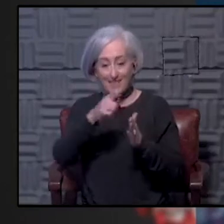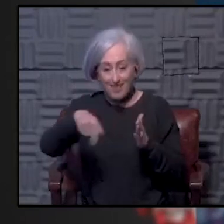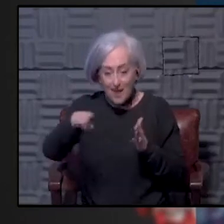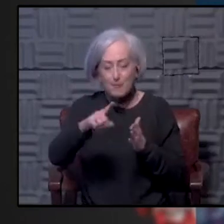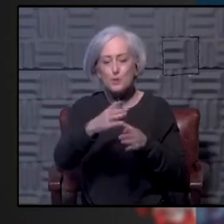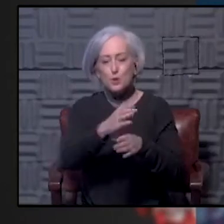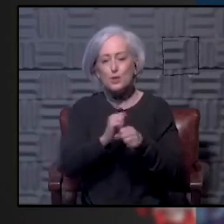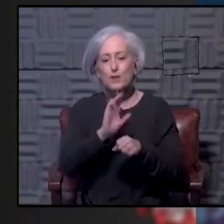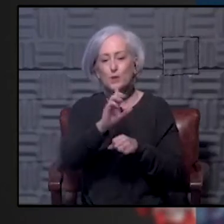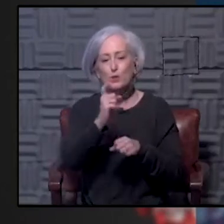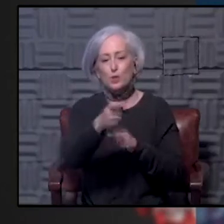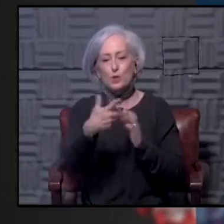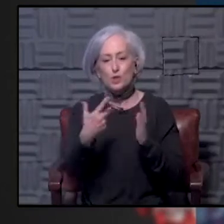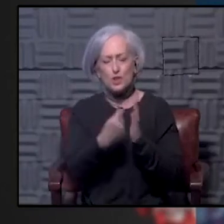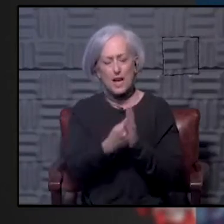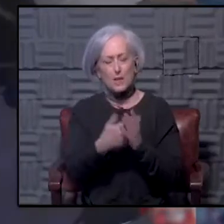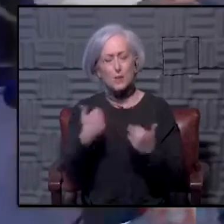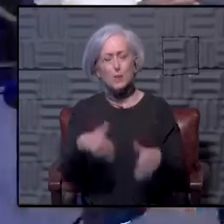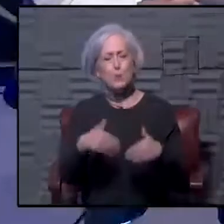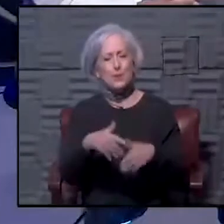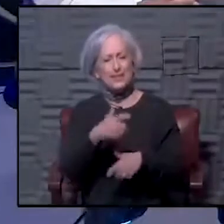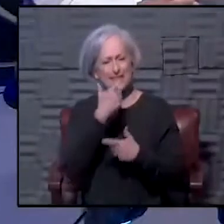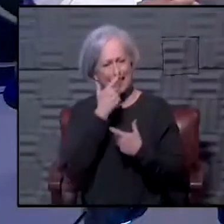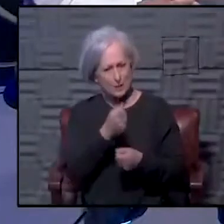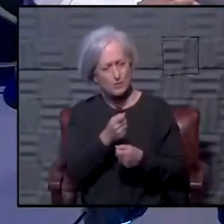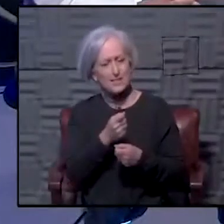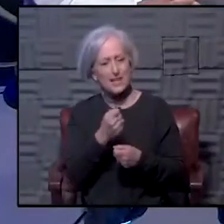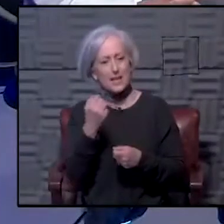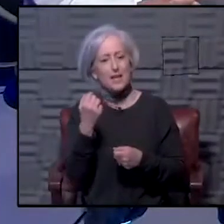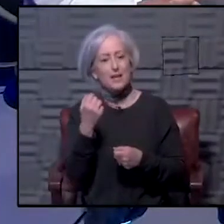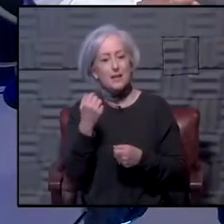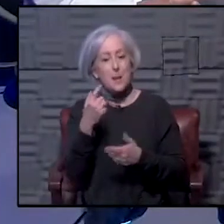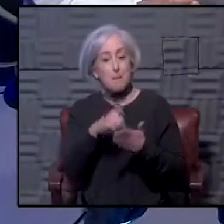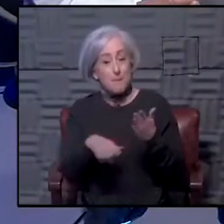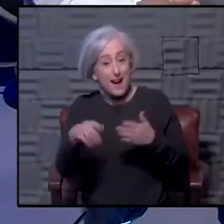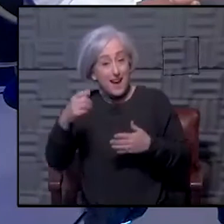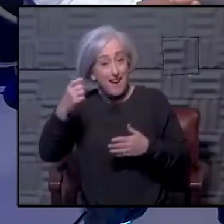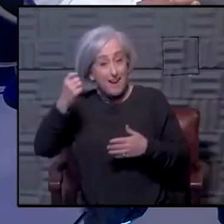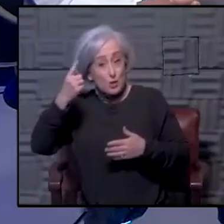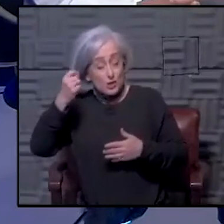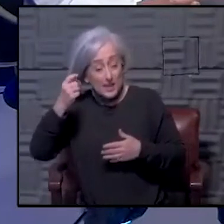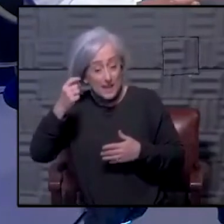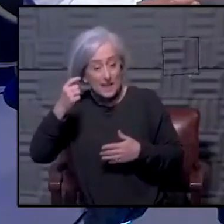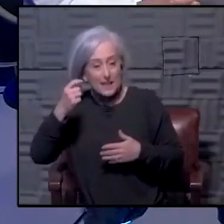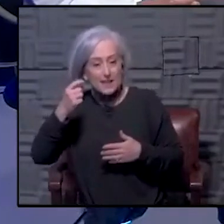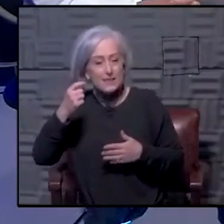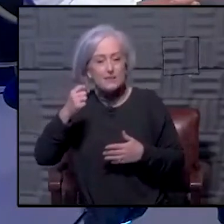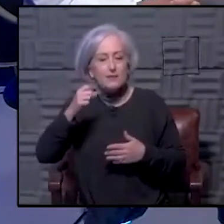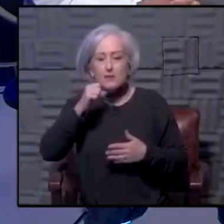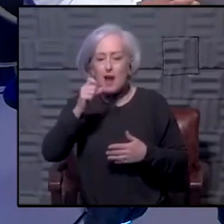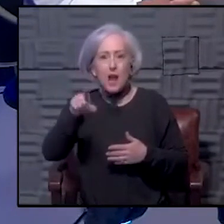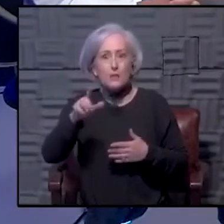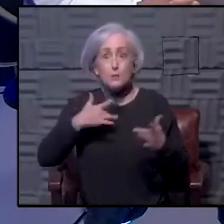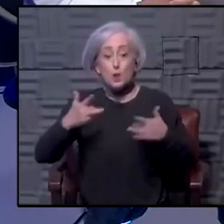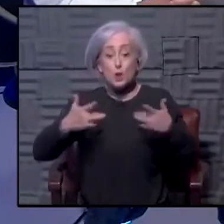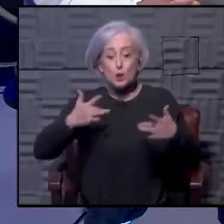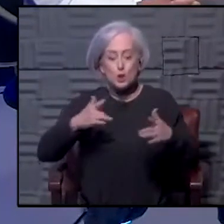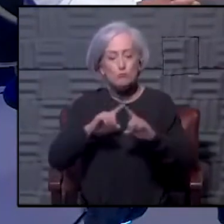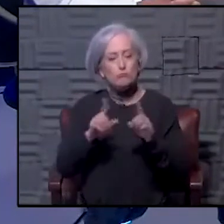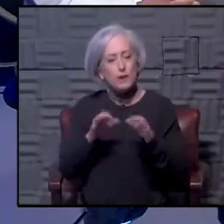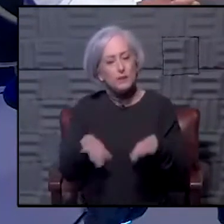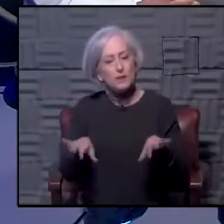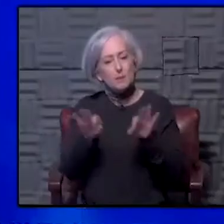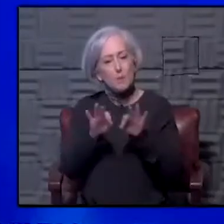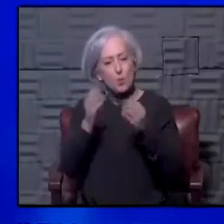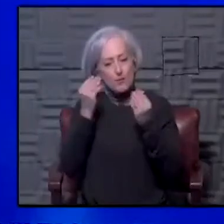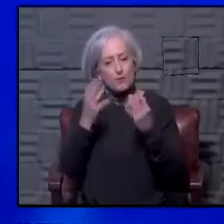Monday. It's interesting. It's the way that I understand it, it's not something to be overly concerned about, but it is important